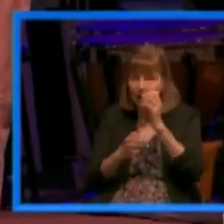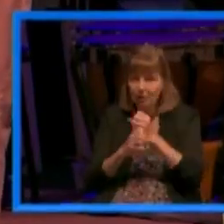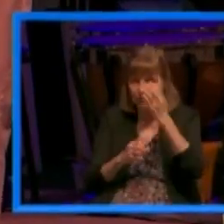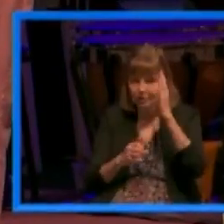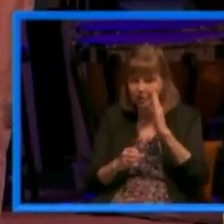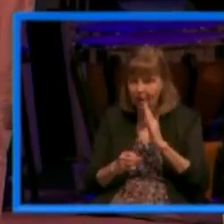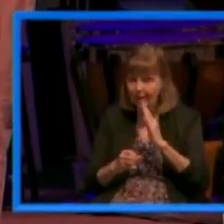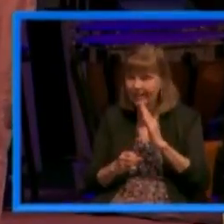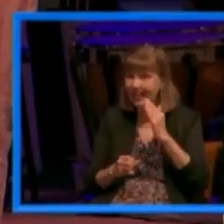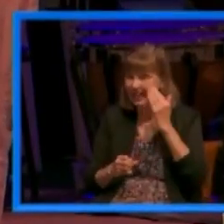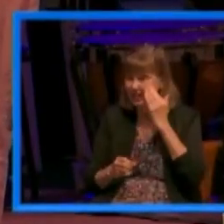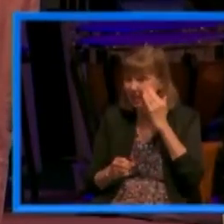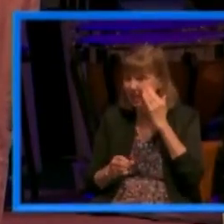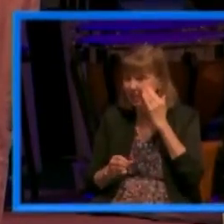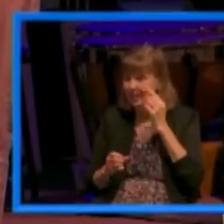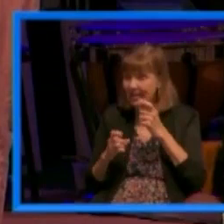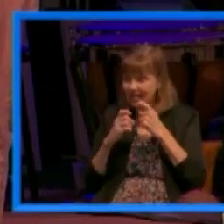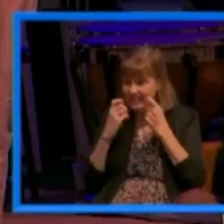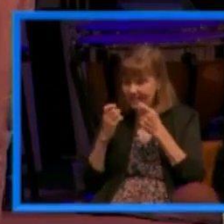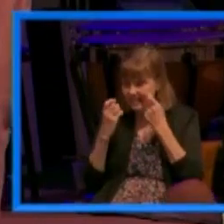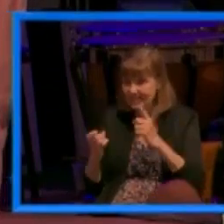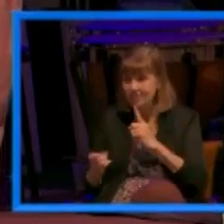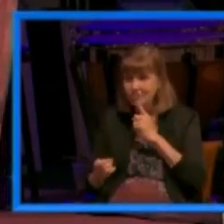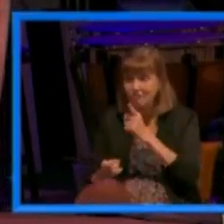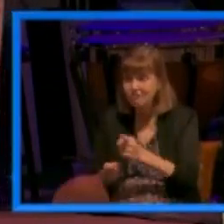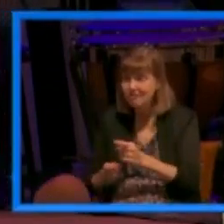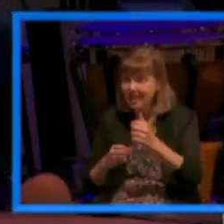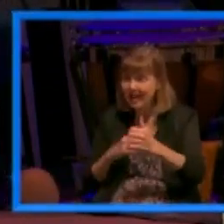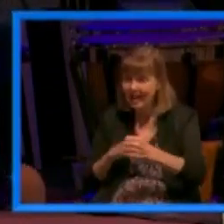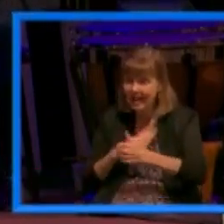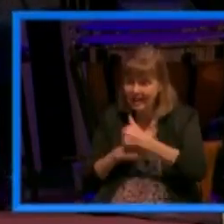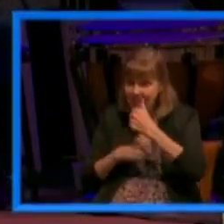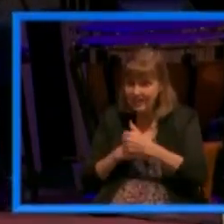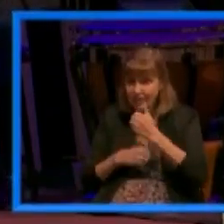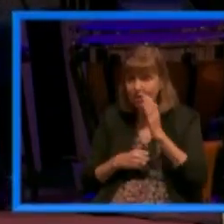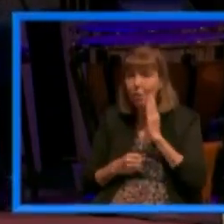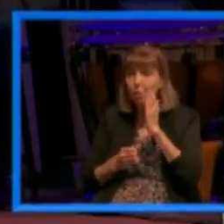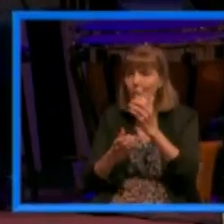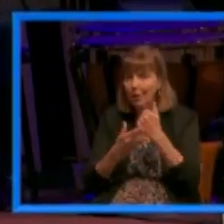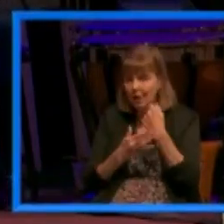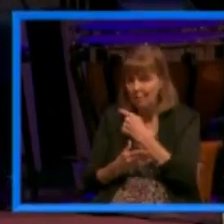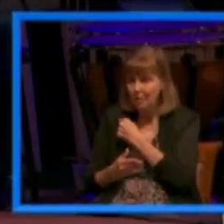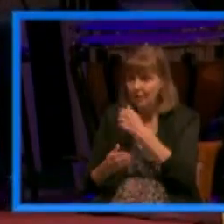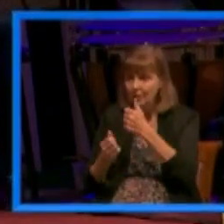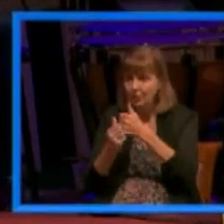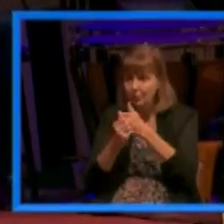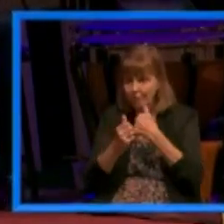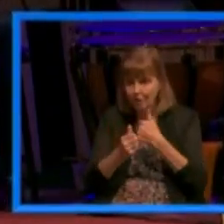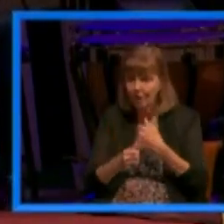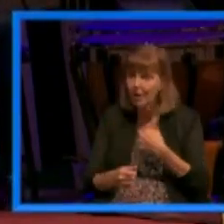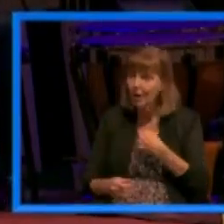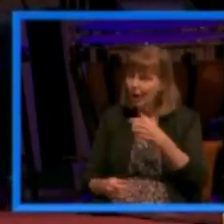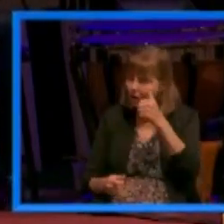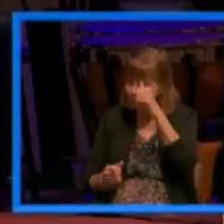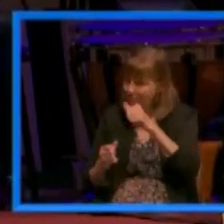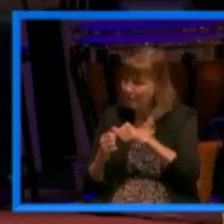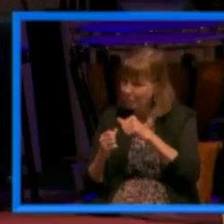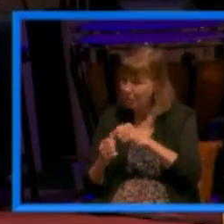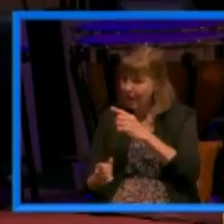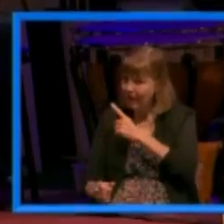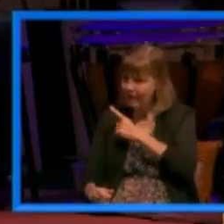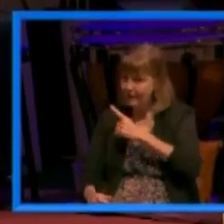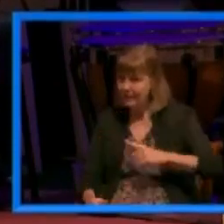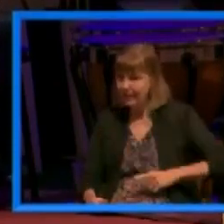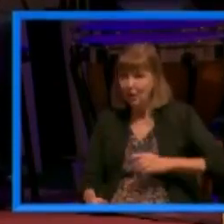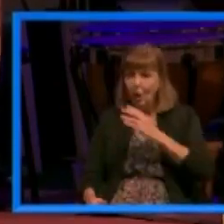not sin. I'm reminded of David in the Old Testament, who took Bathsheba that was not his wife, who had her husband